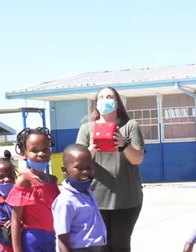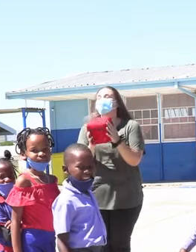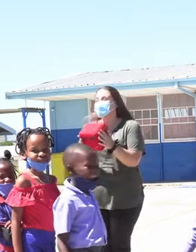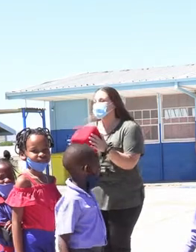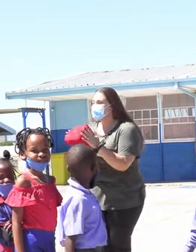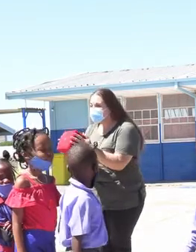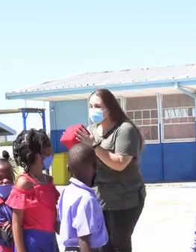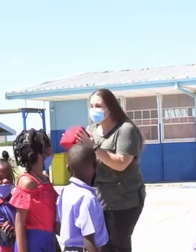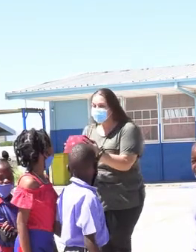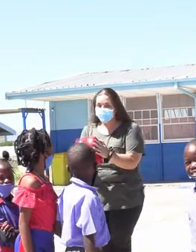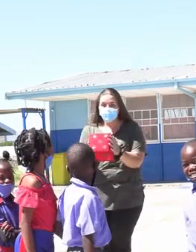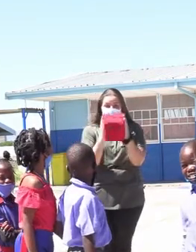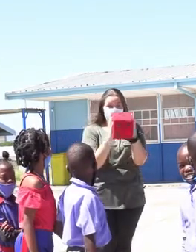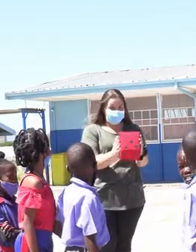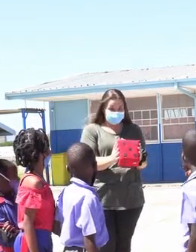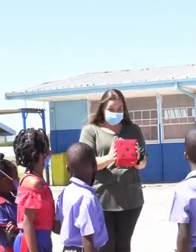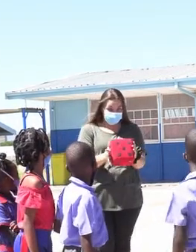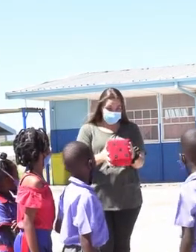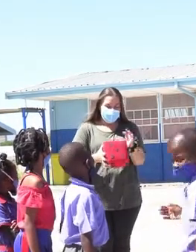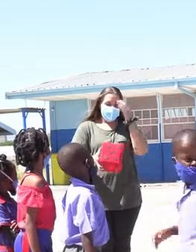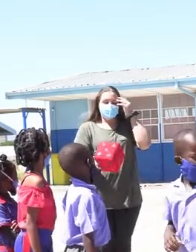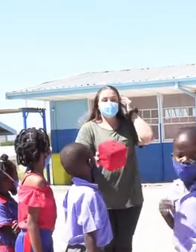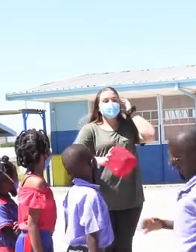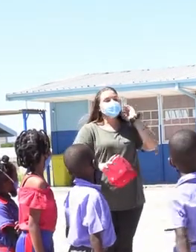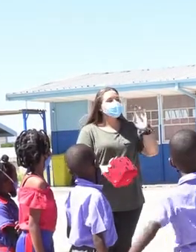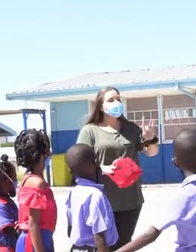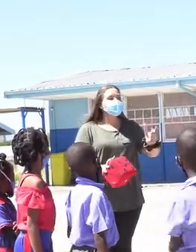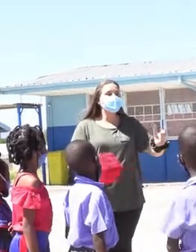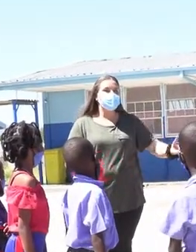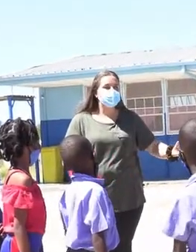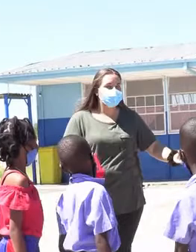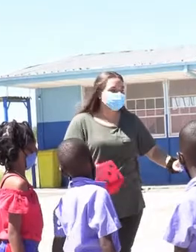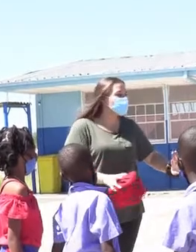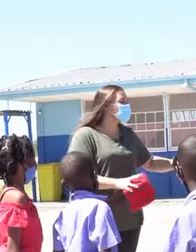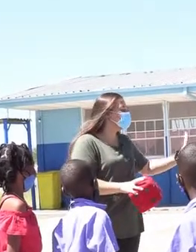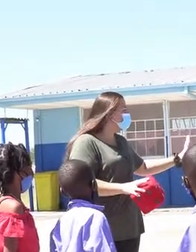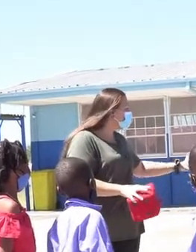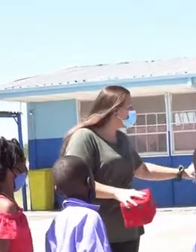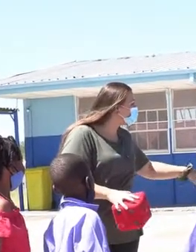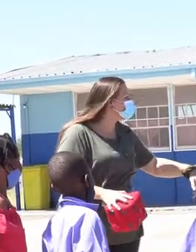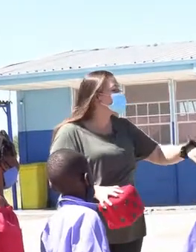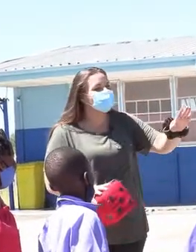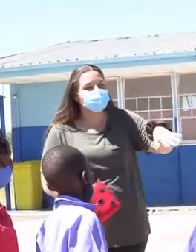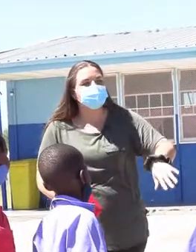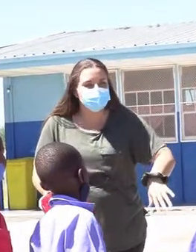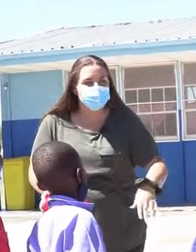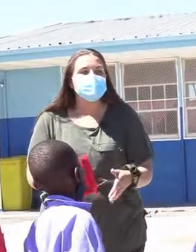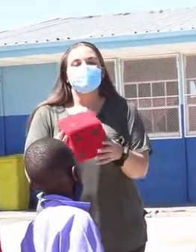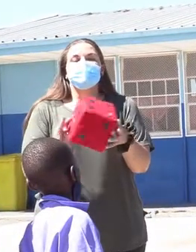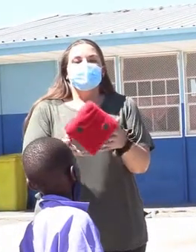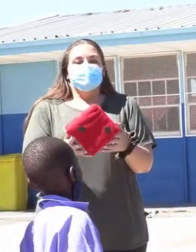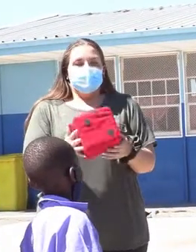Yes! Okay, so today we're gonna play a game with the dice. So I gave each of you a number. Someone was number one, someone was number